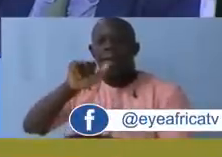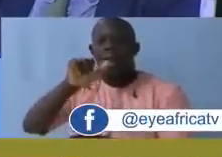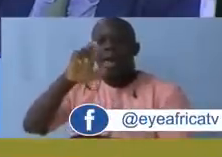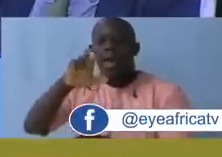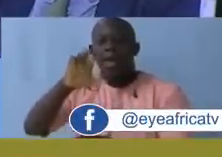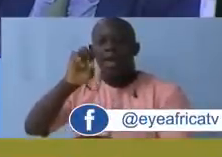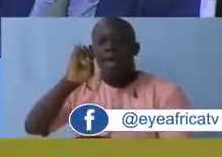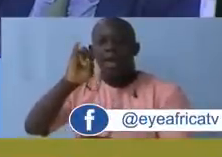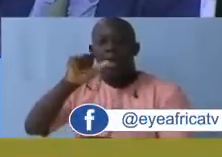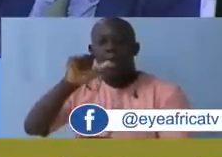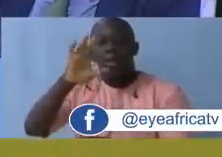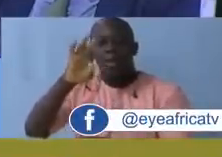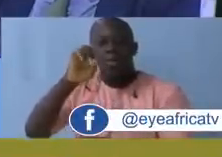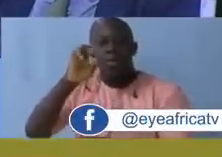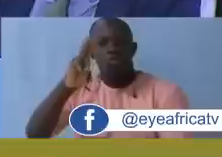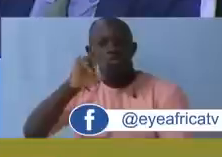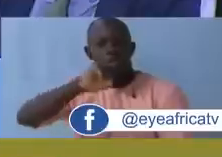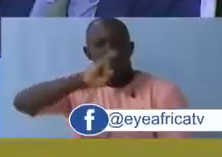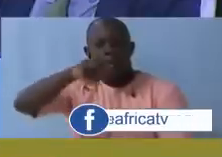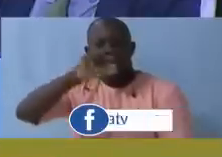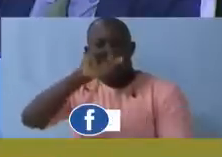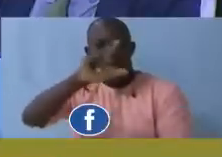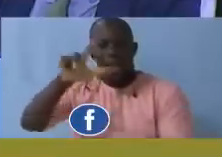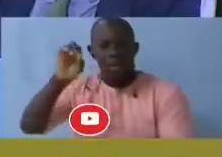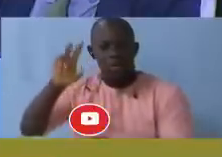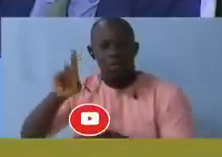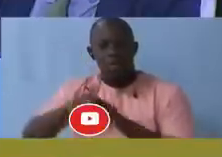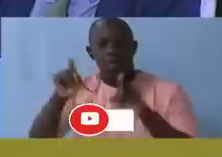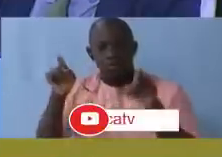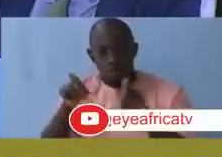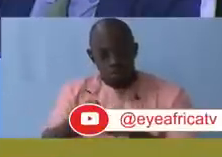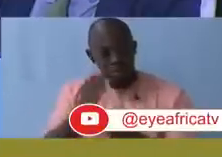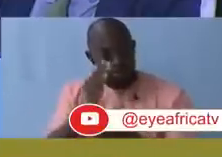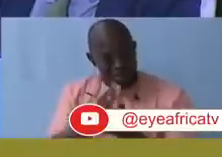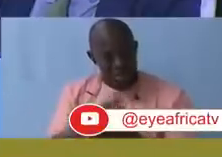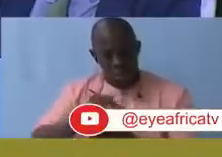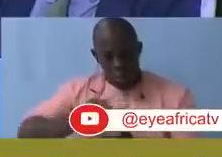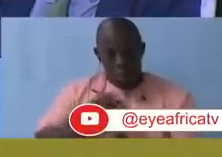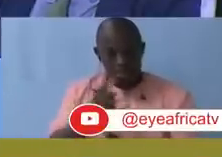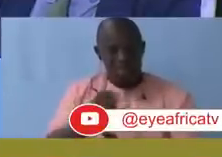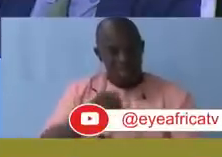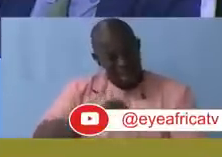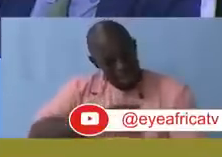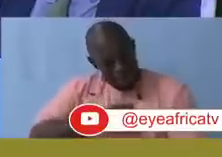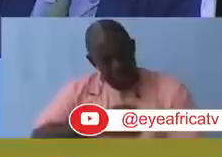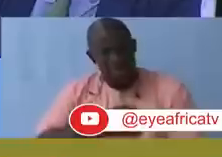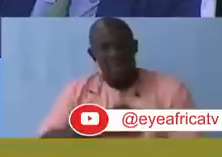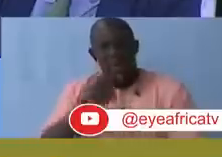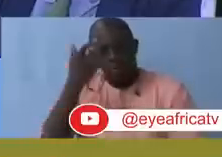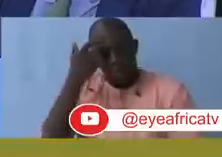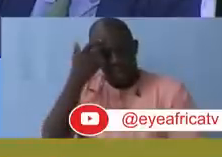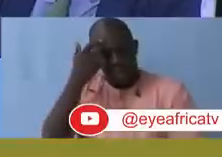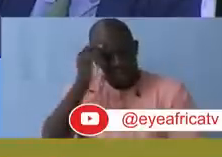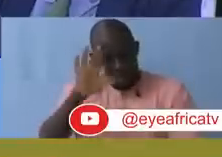was not comfortable with the rule, isn't it? So then I have to decide what to do.